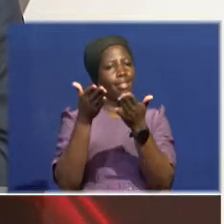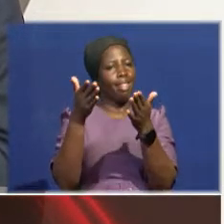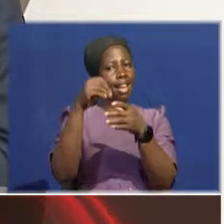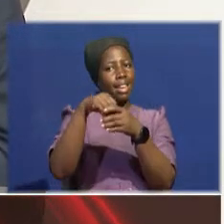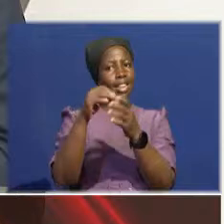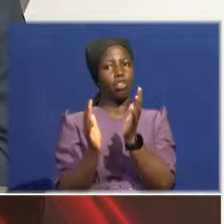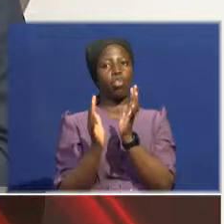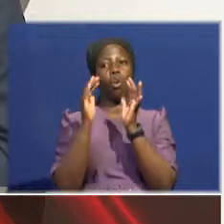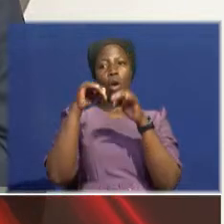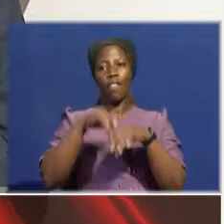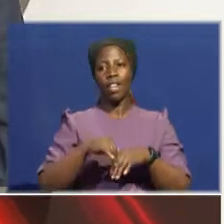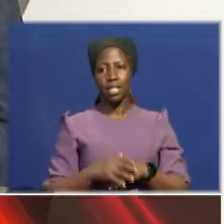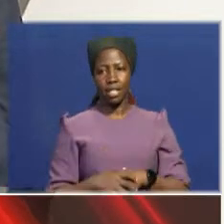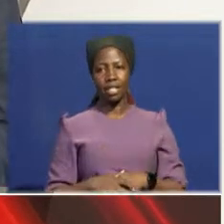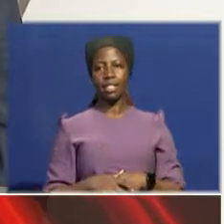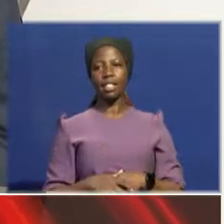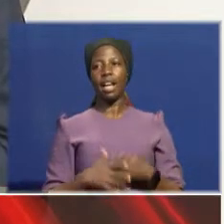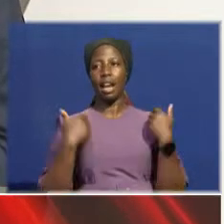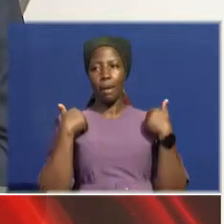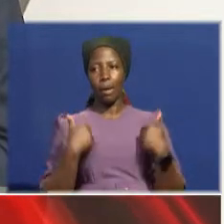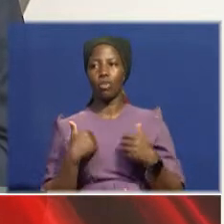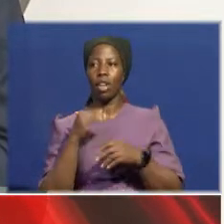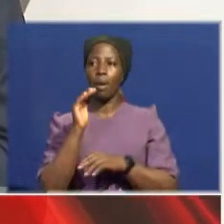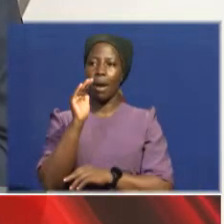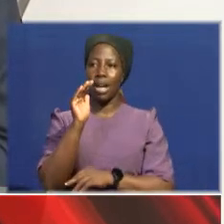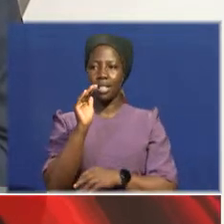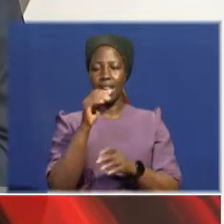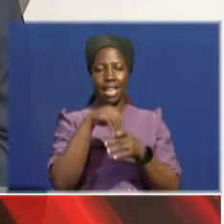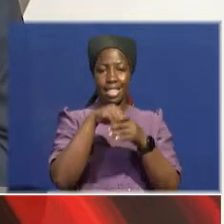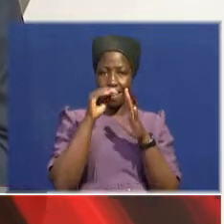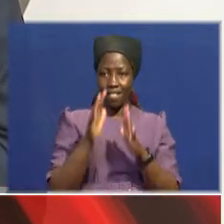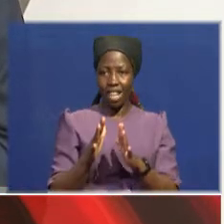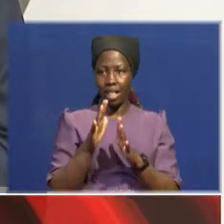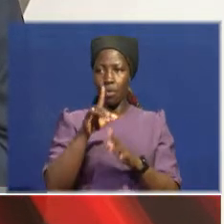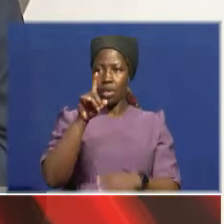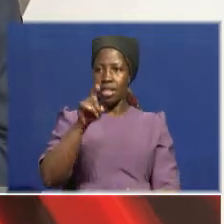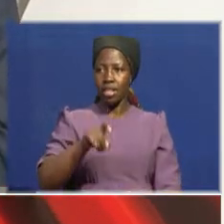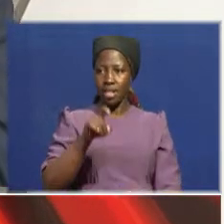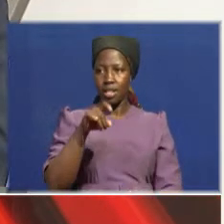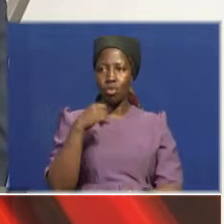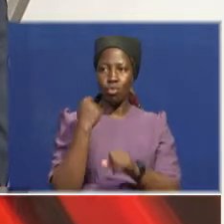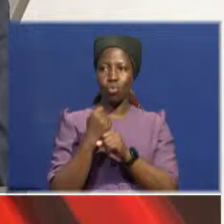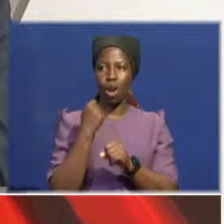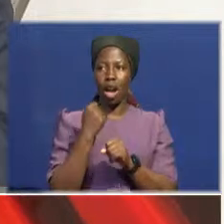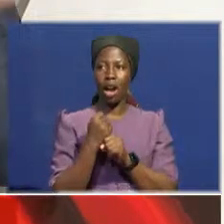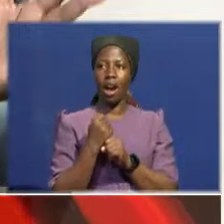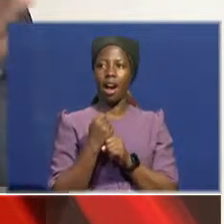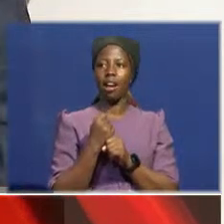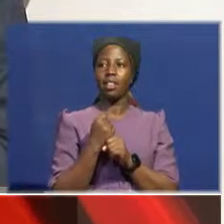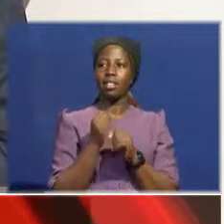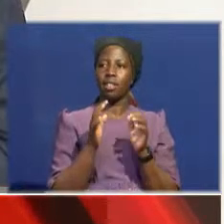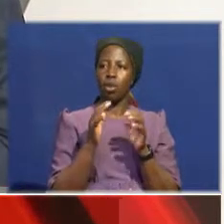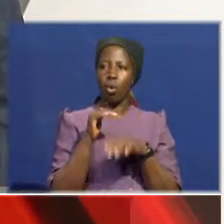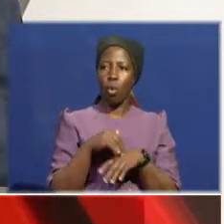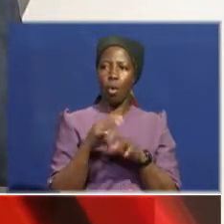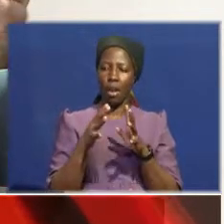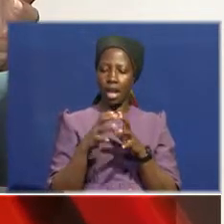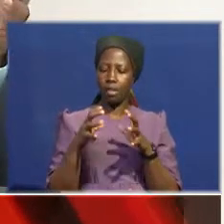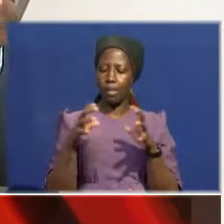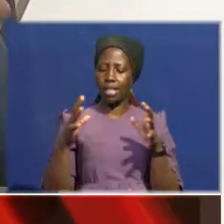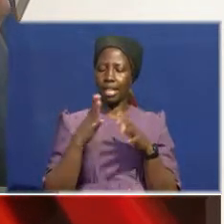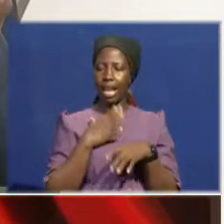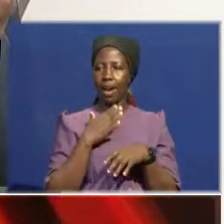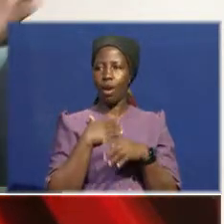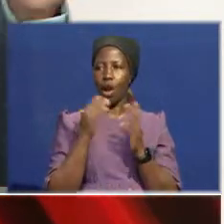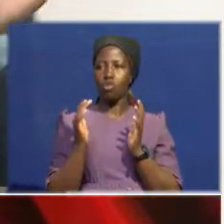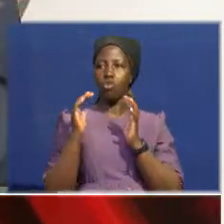Mm-hmm. And I urge now investors, we need to work into expanding mm-hmm. our